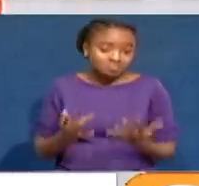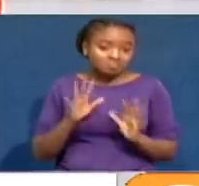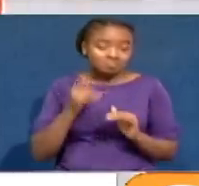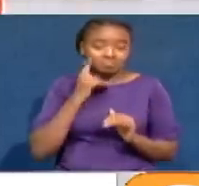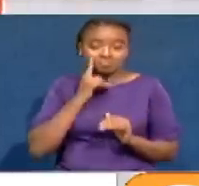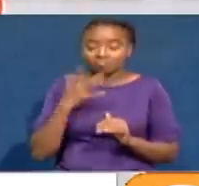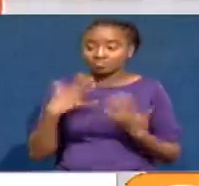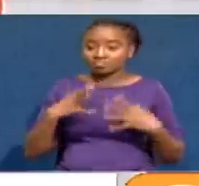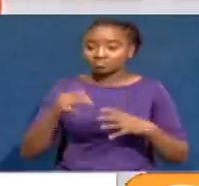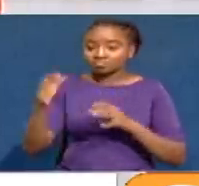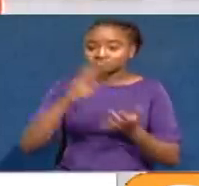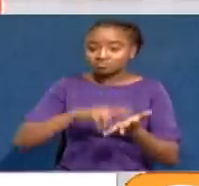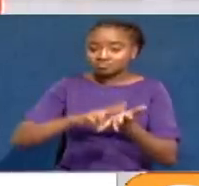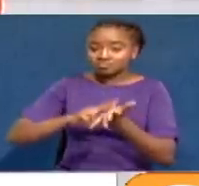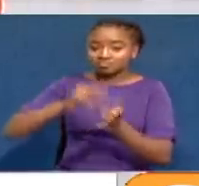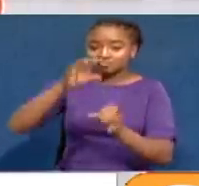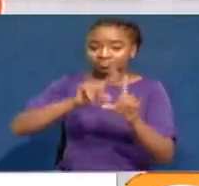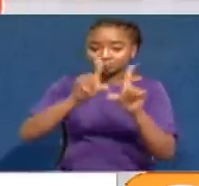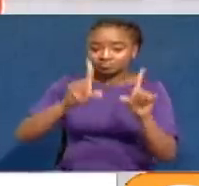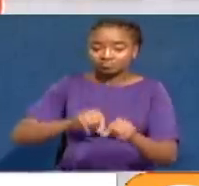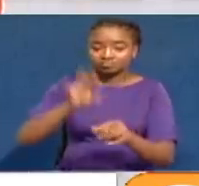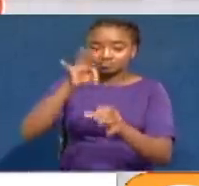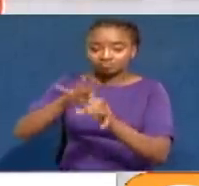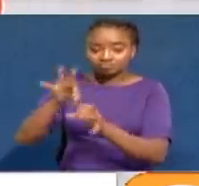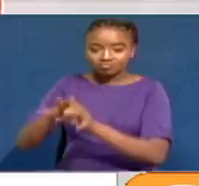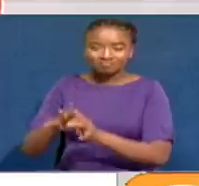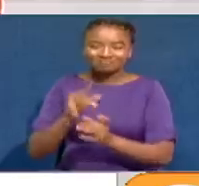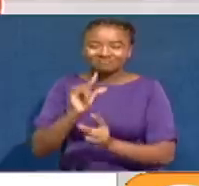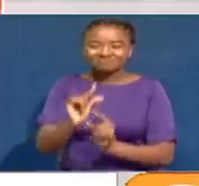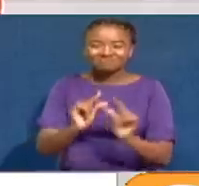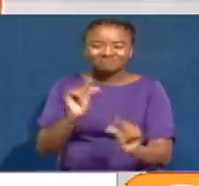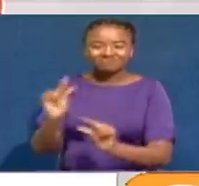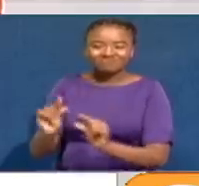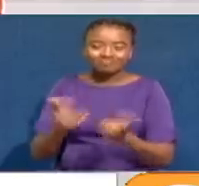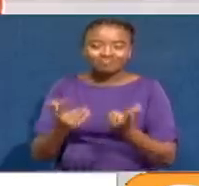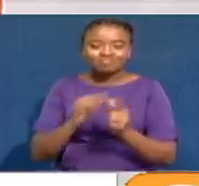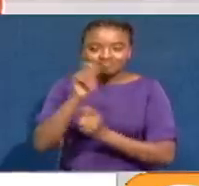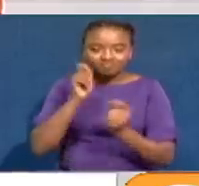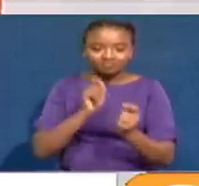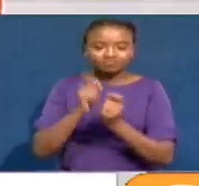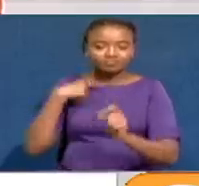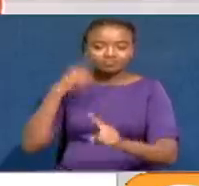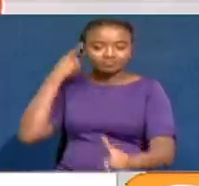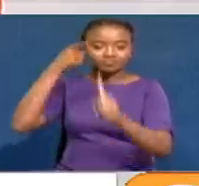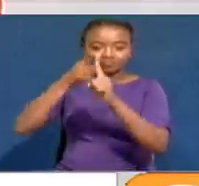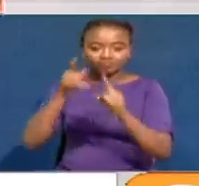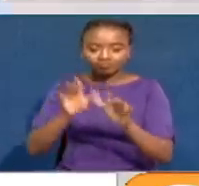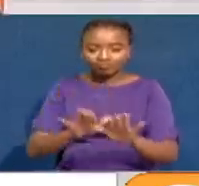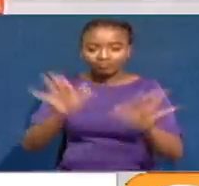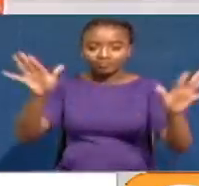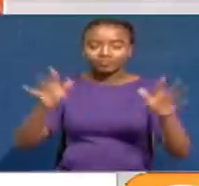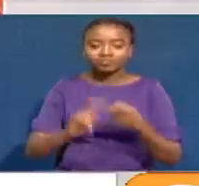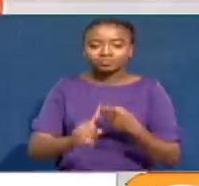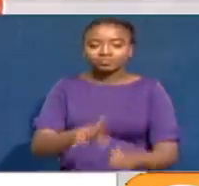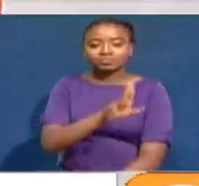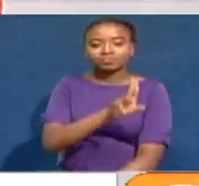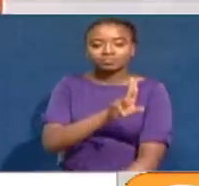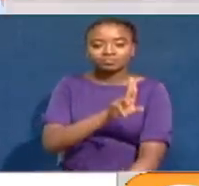it's very low. Yeah. Especially for a target audience or constituency that you want to grab, you being